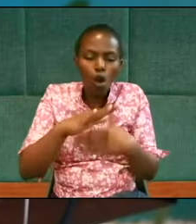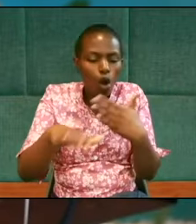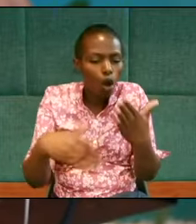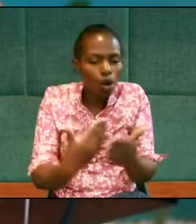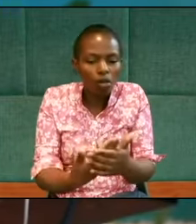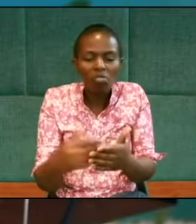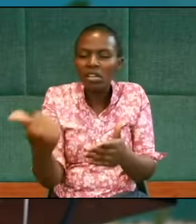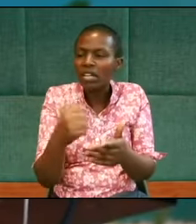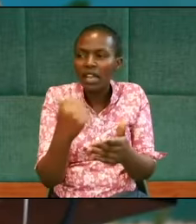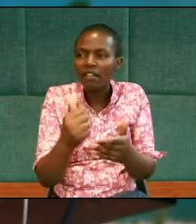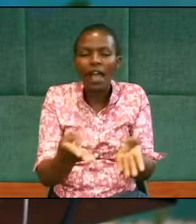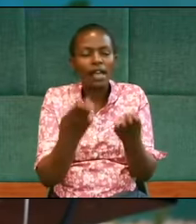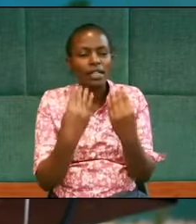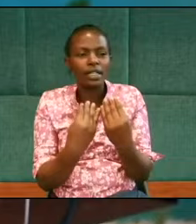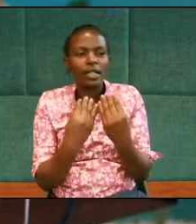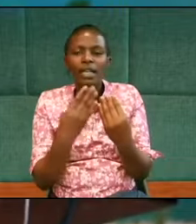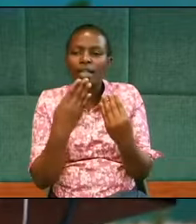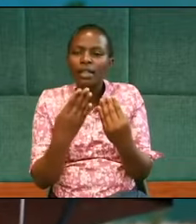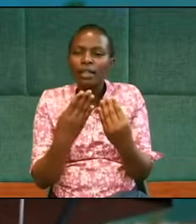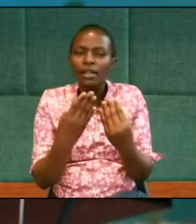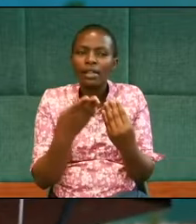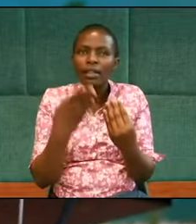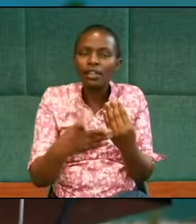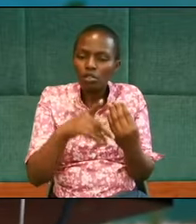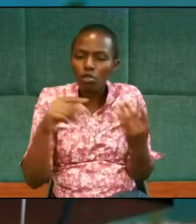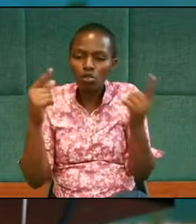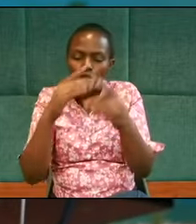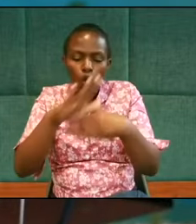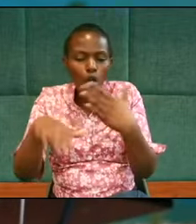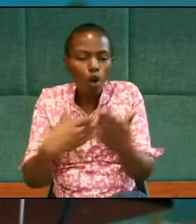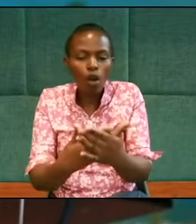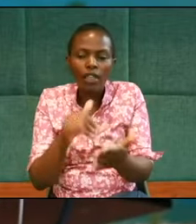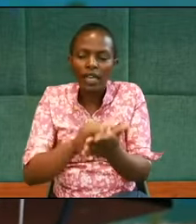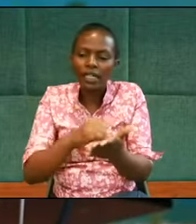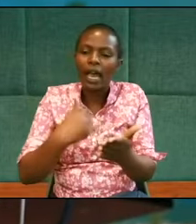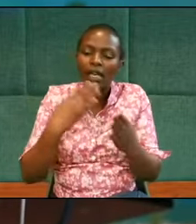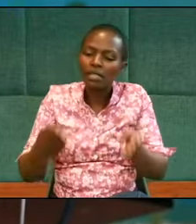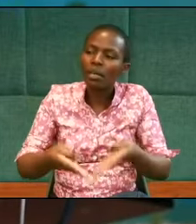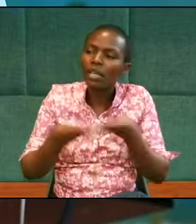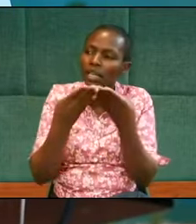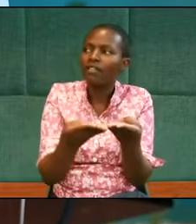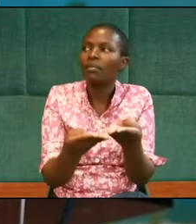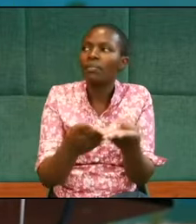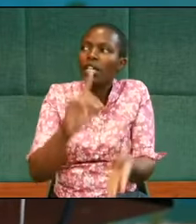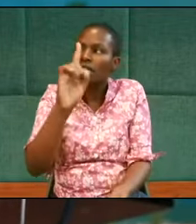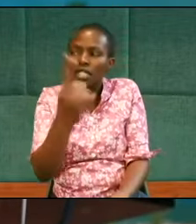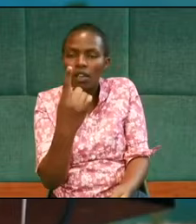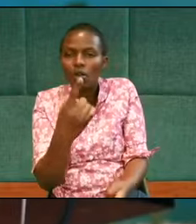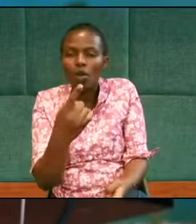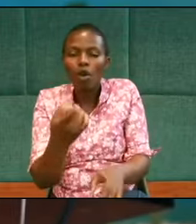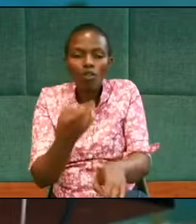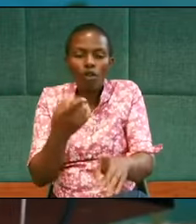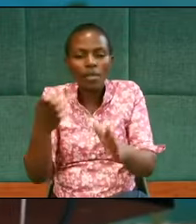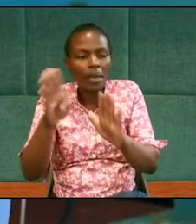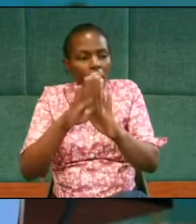saying, but only those to whom it has been given. Let me explain. Singleness from a biblical perspective.